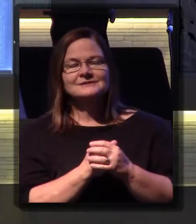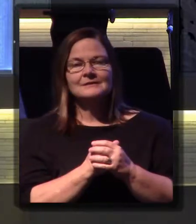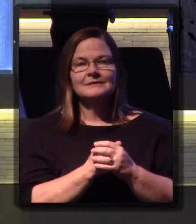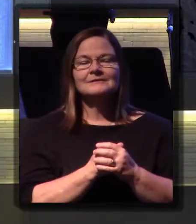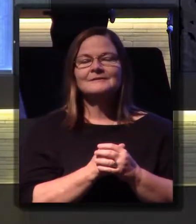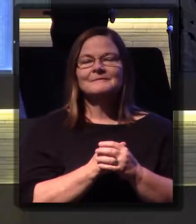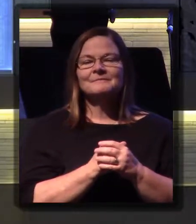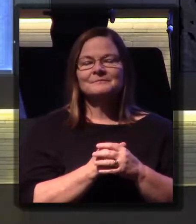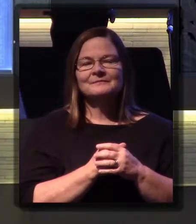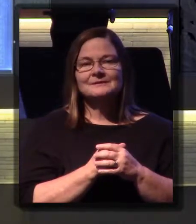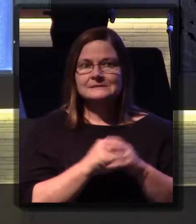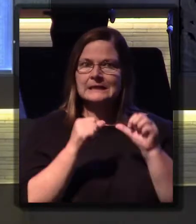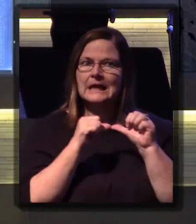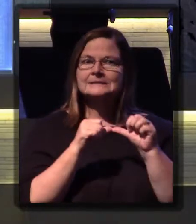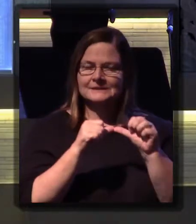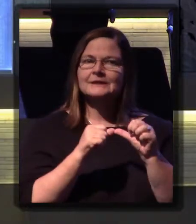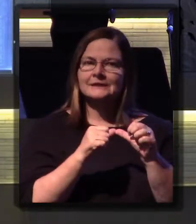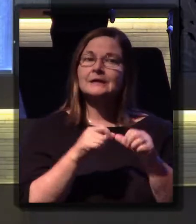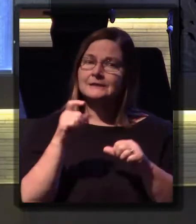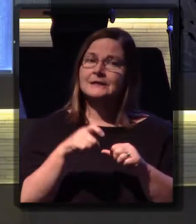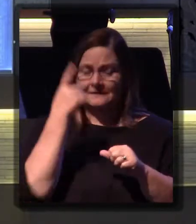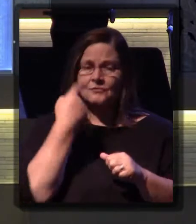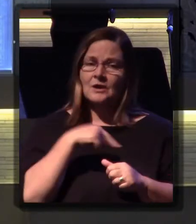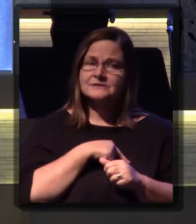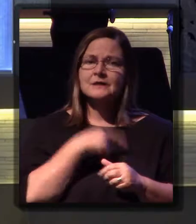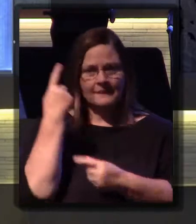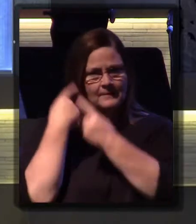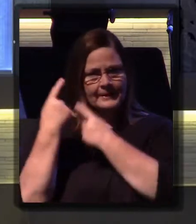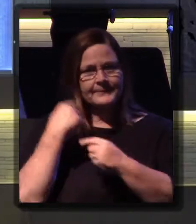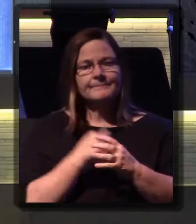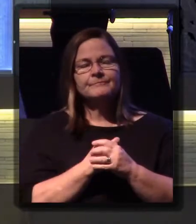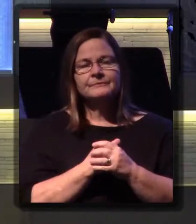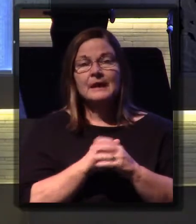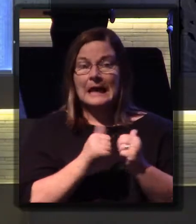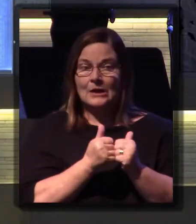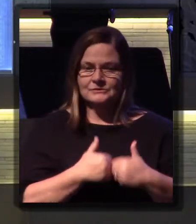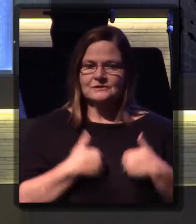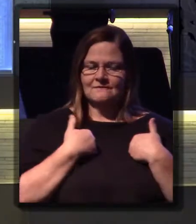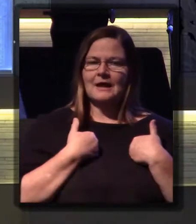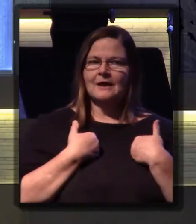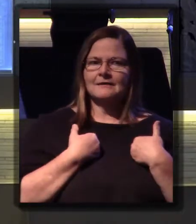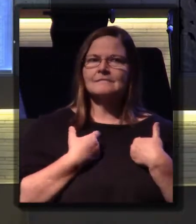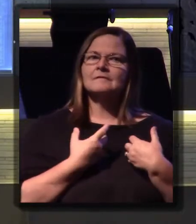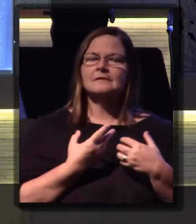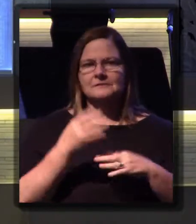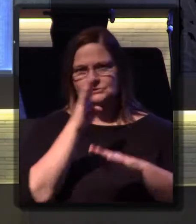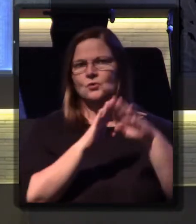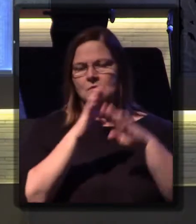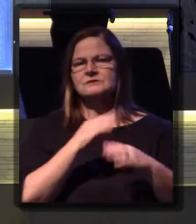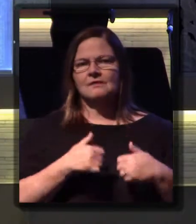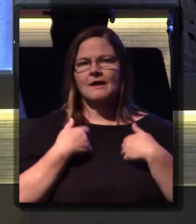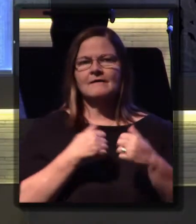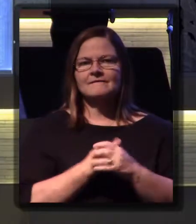in one right now, or they're going to be in one very soon. So this is constantly a need for us